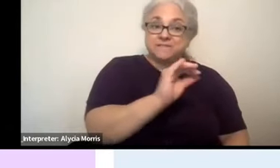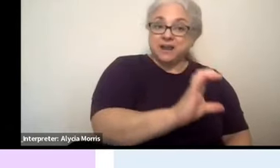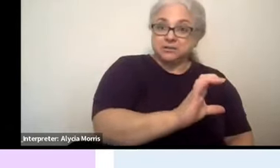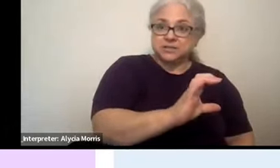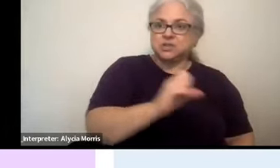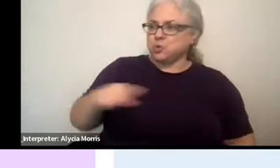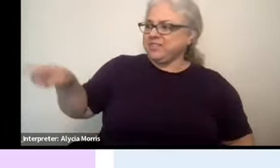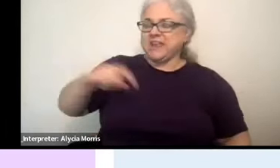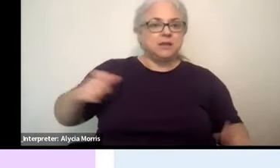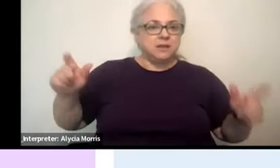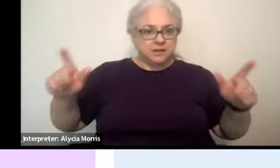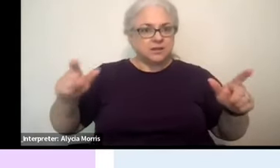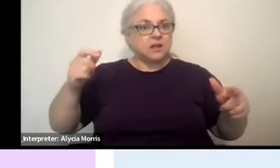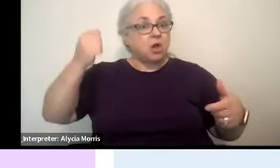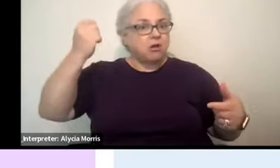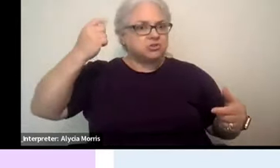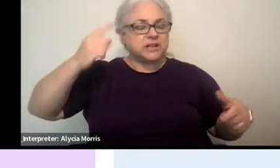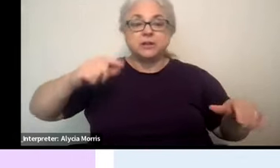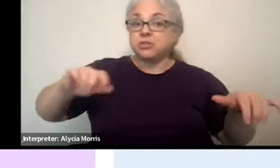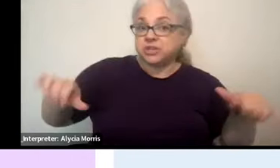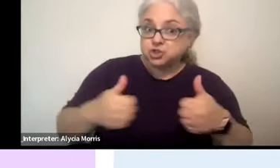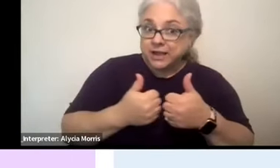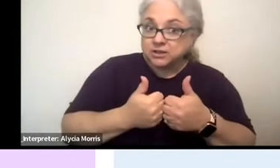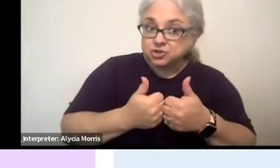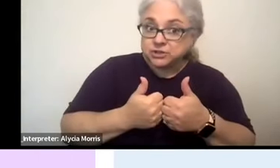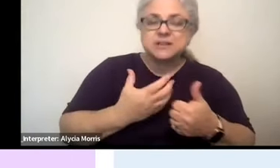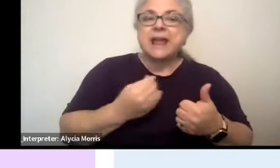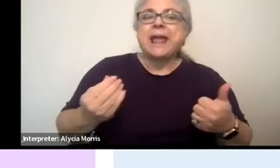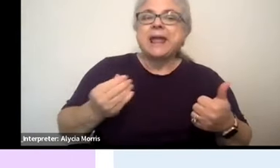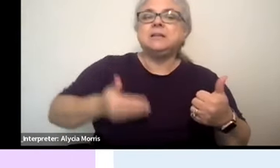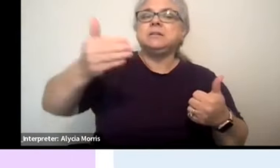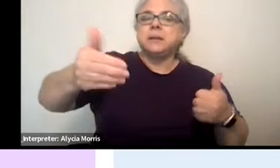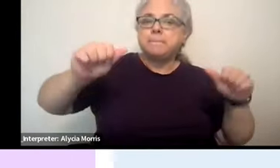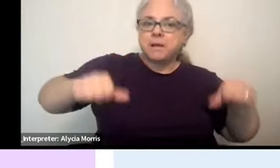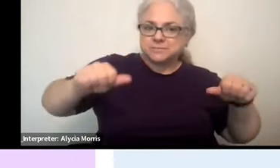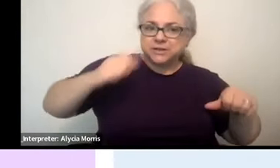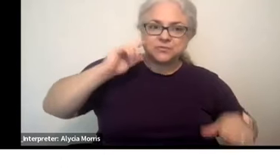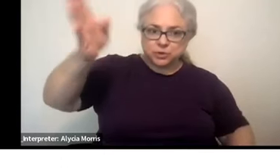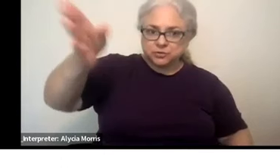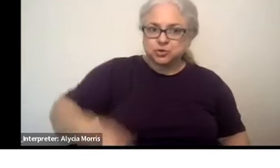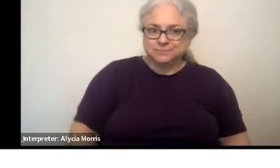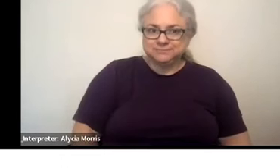regarding implementation challenges and possibilities. Next slide.